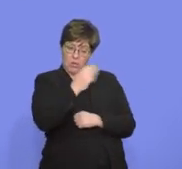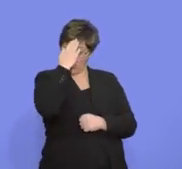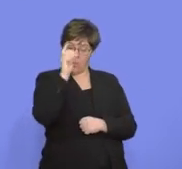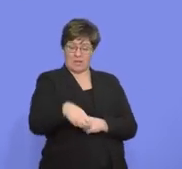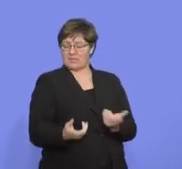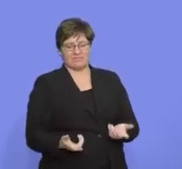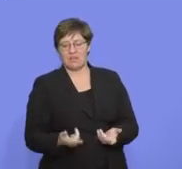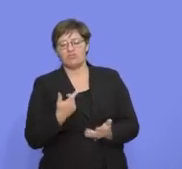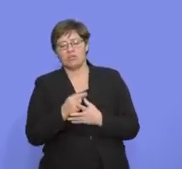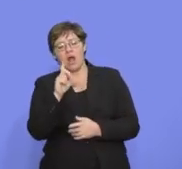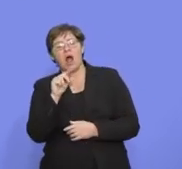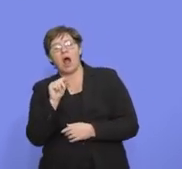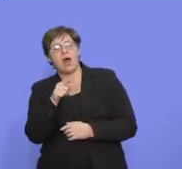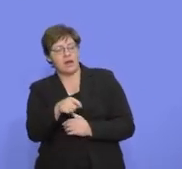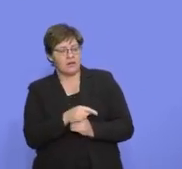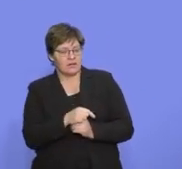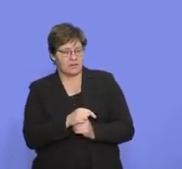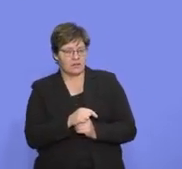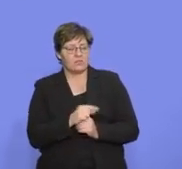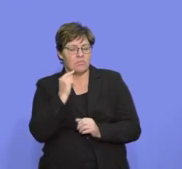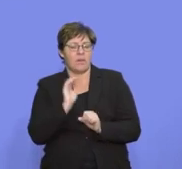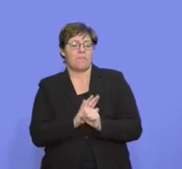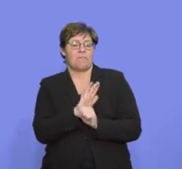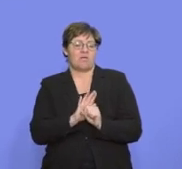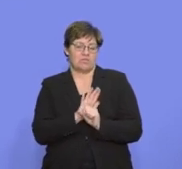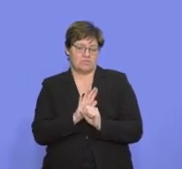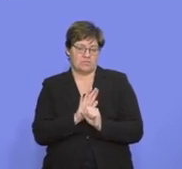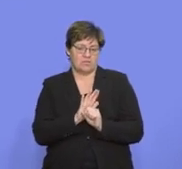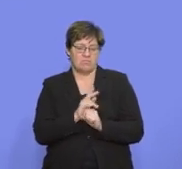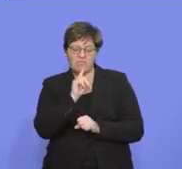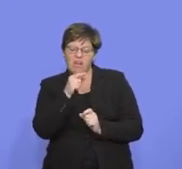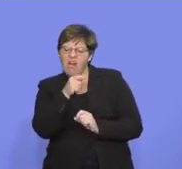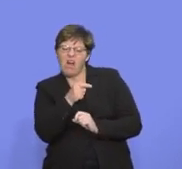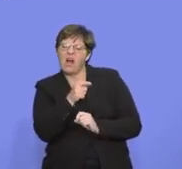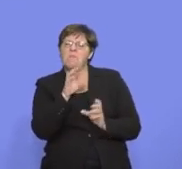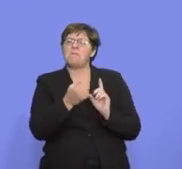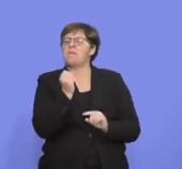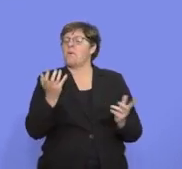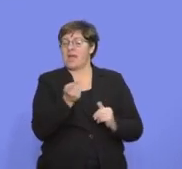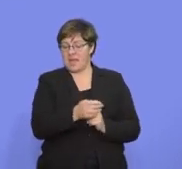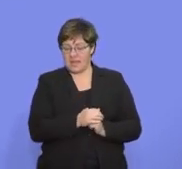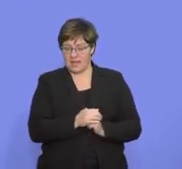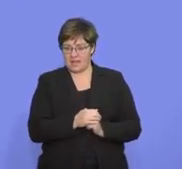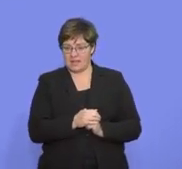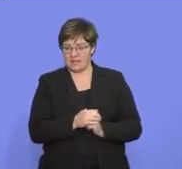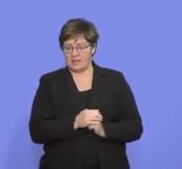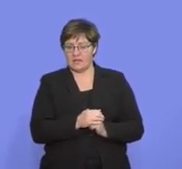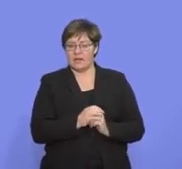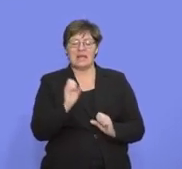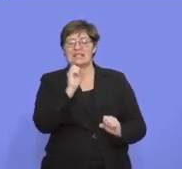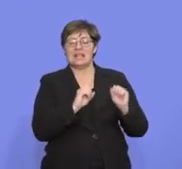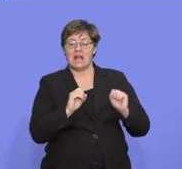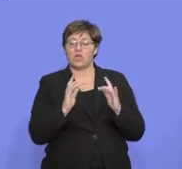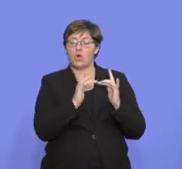fiber. That's just for interest's sake, just to give you some little background of what we are talking about. So you don't have actual